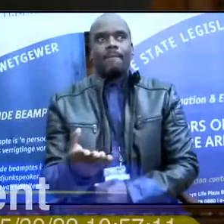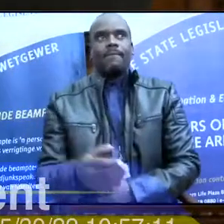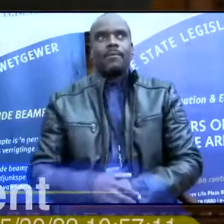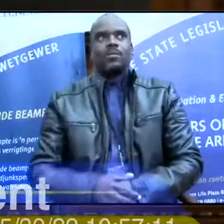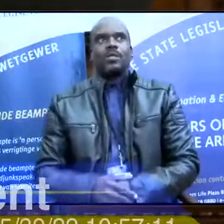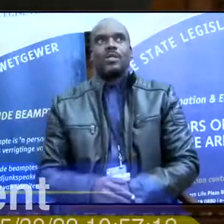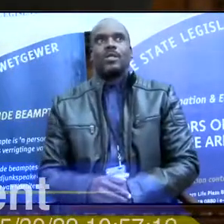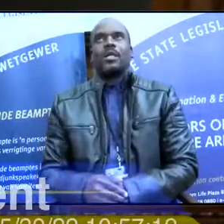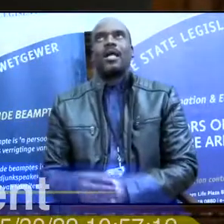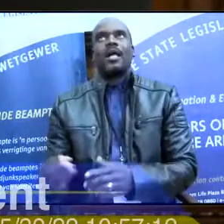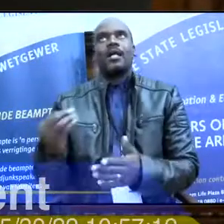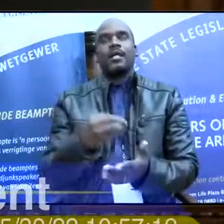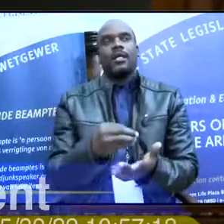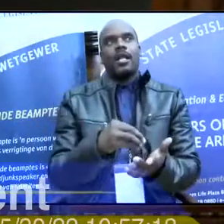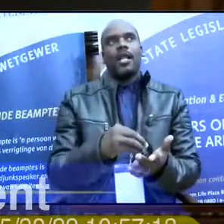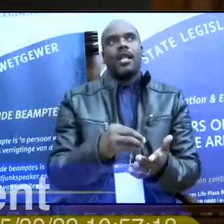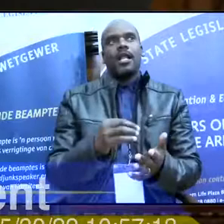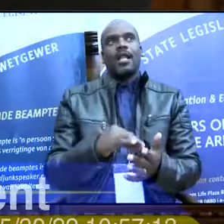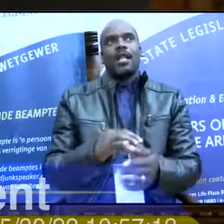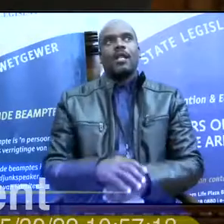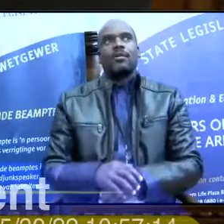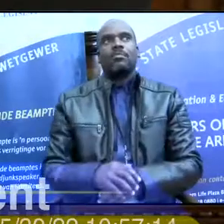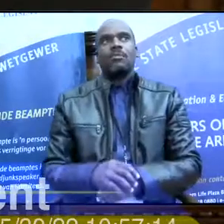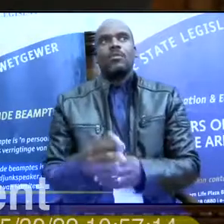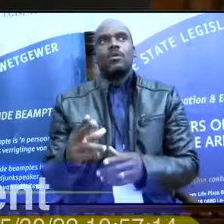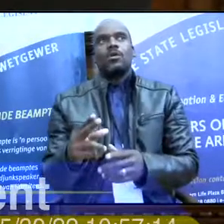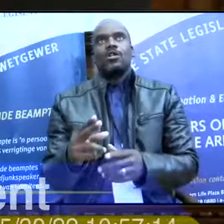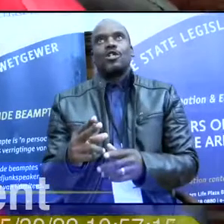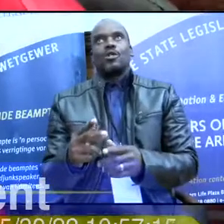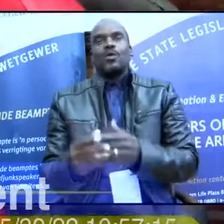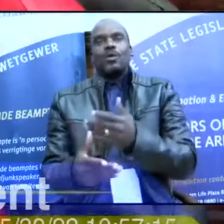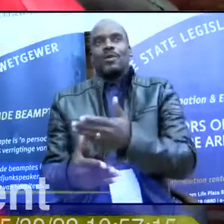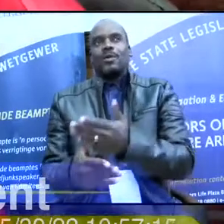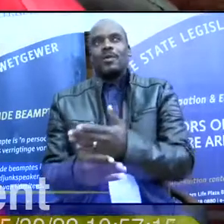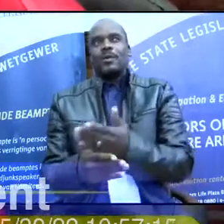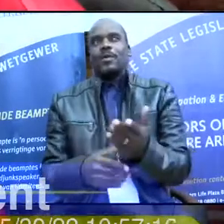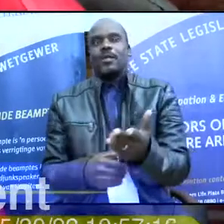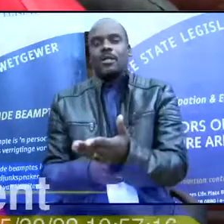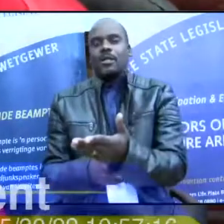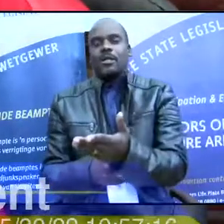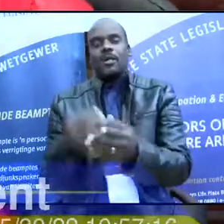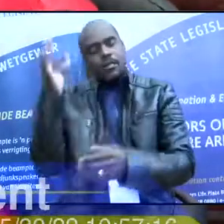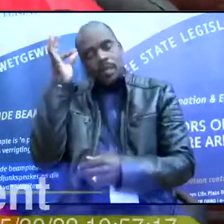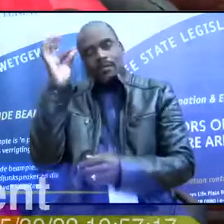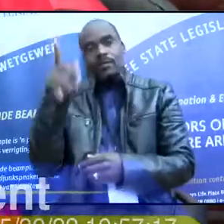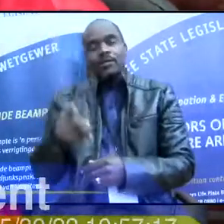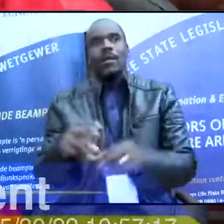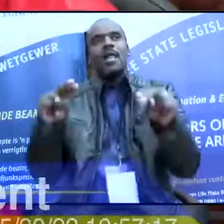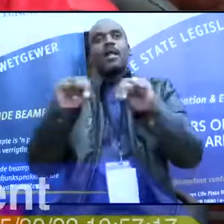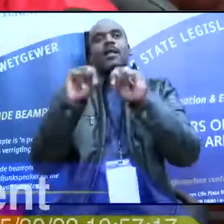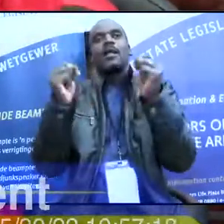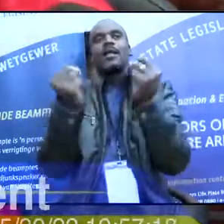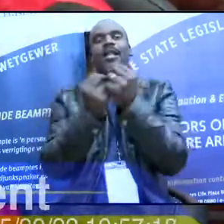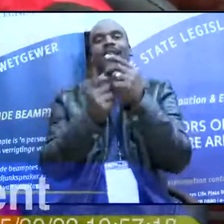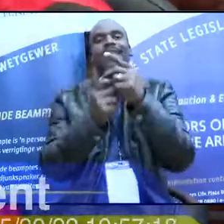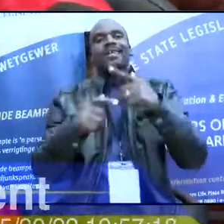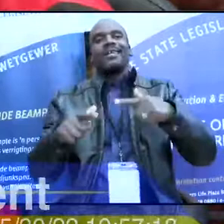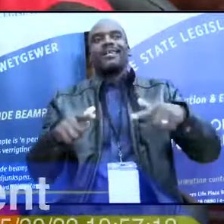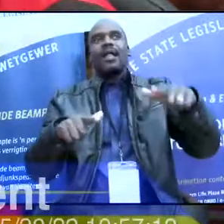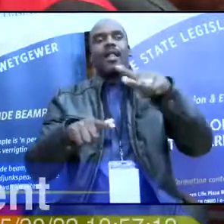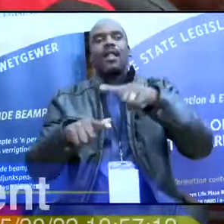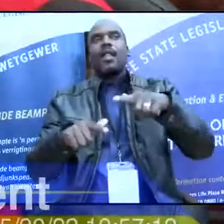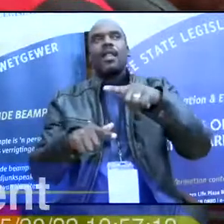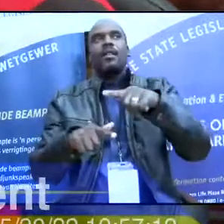income it allowed us to deal with that support on unemployment furthermore at a national level the president